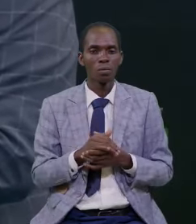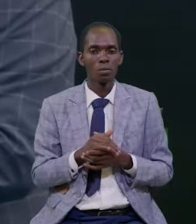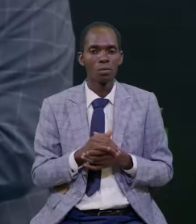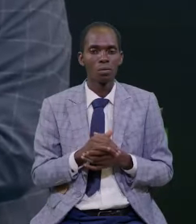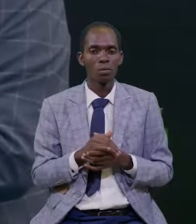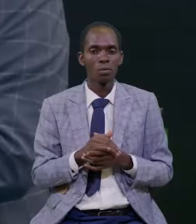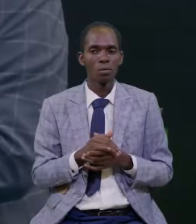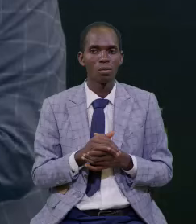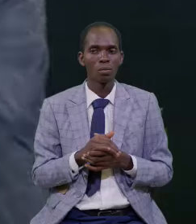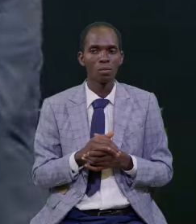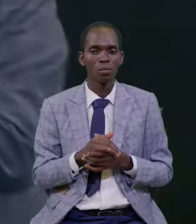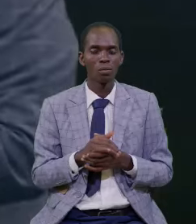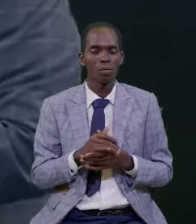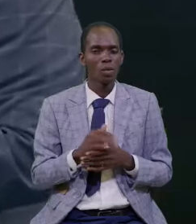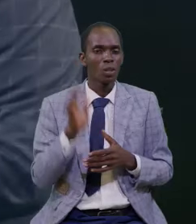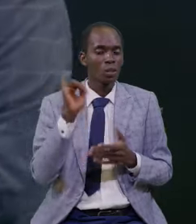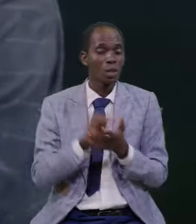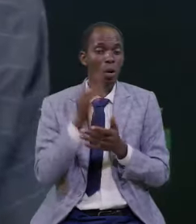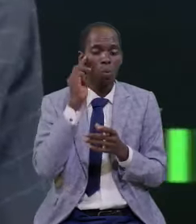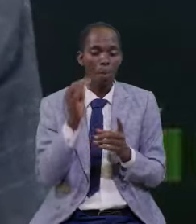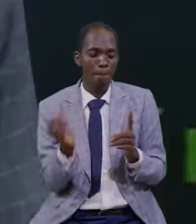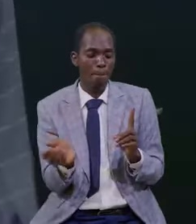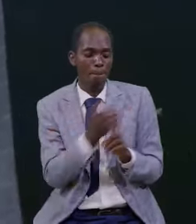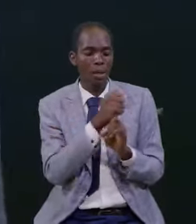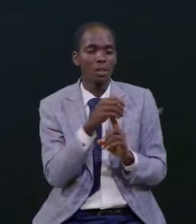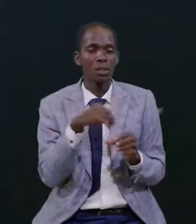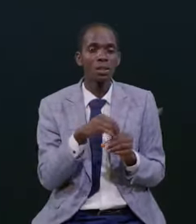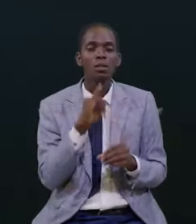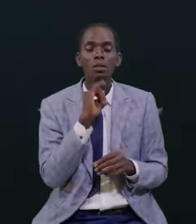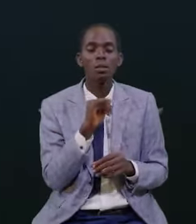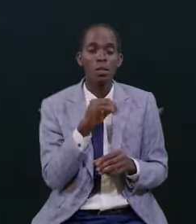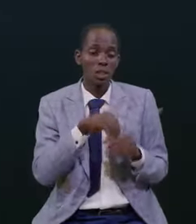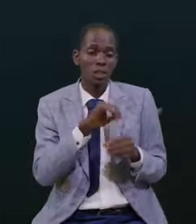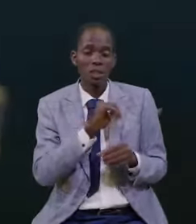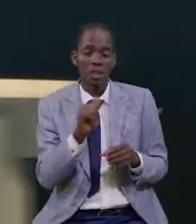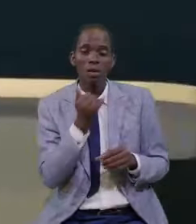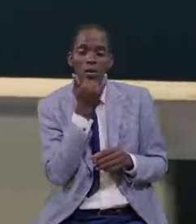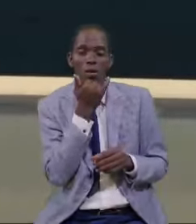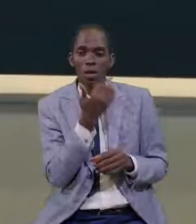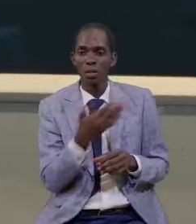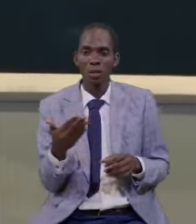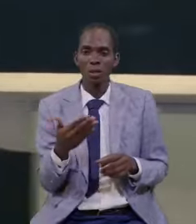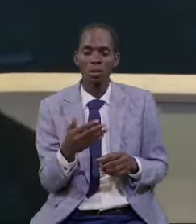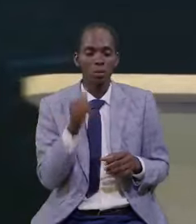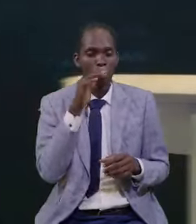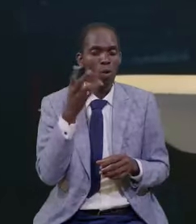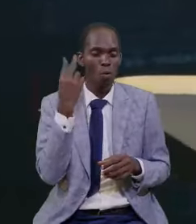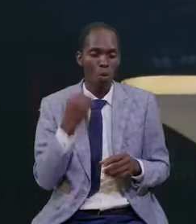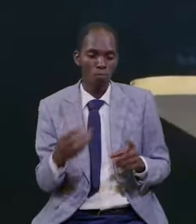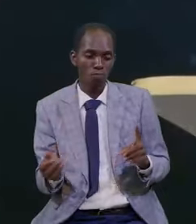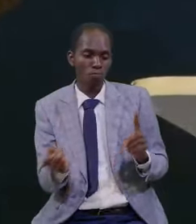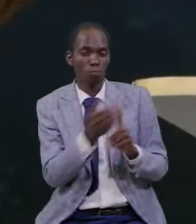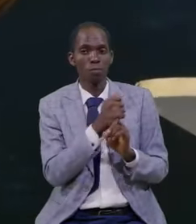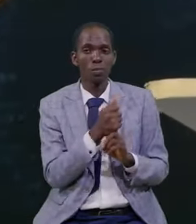in a situation where she should not have been. Now, I said who was caught. I didn't say who